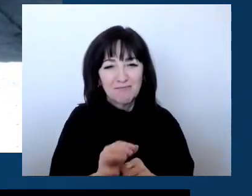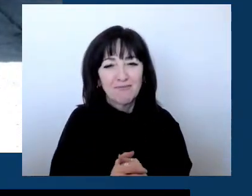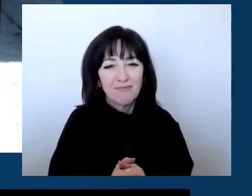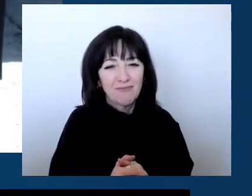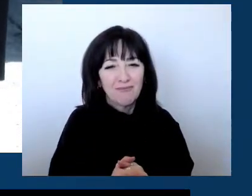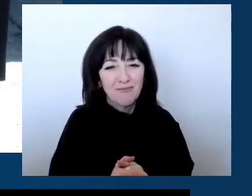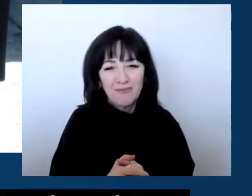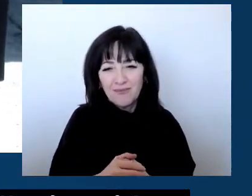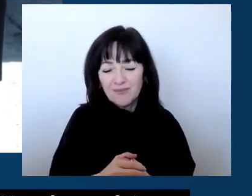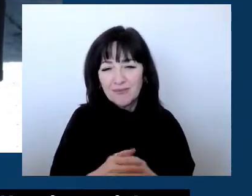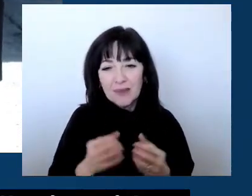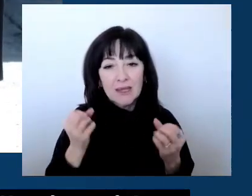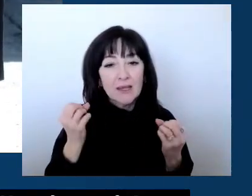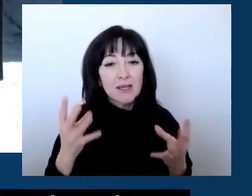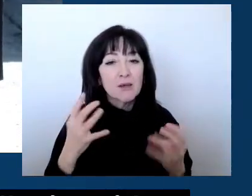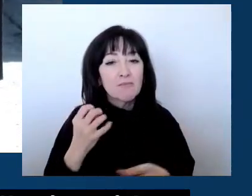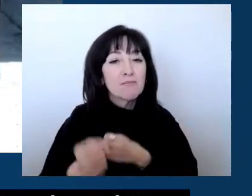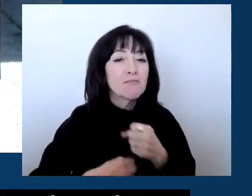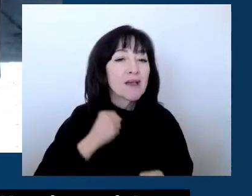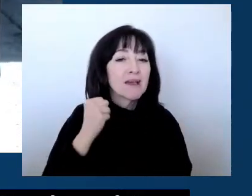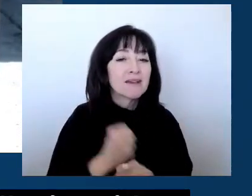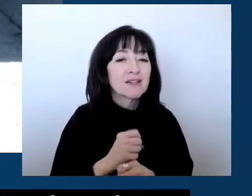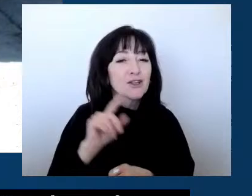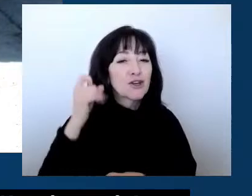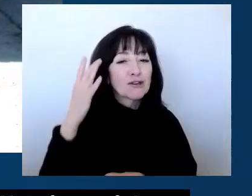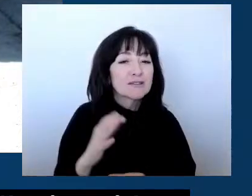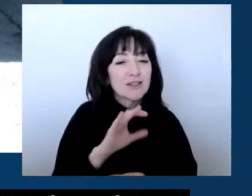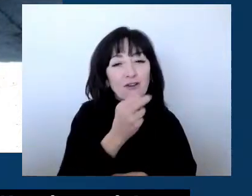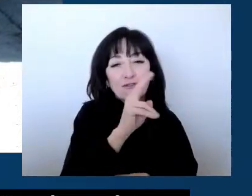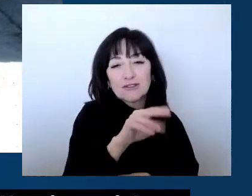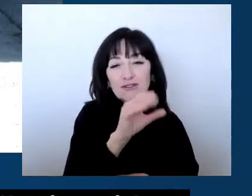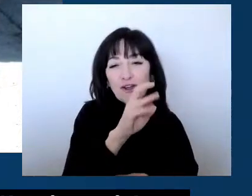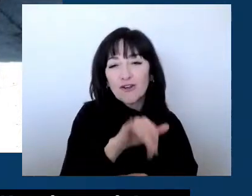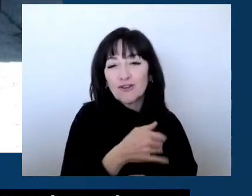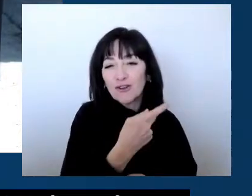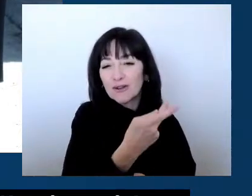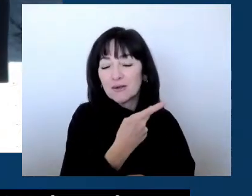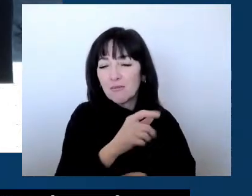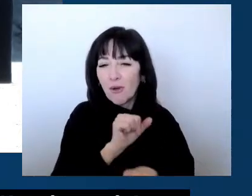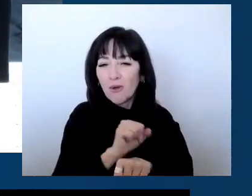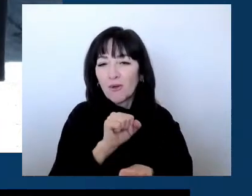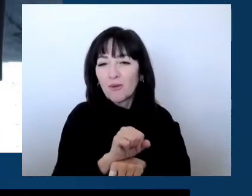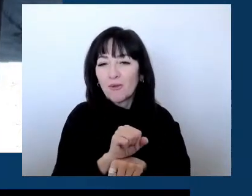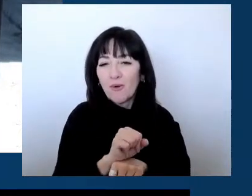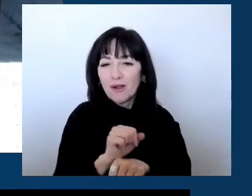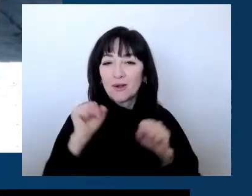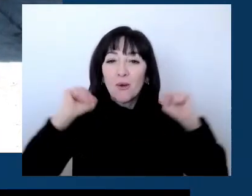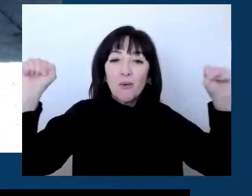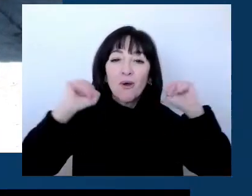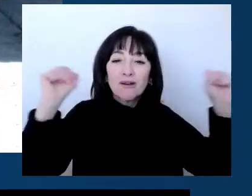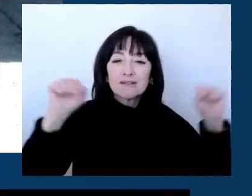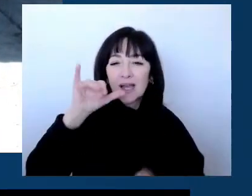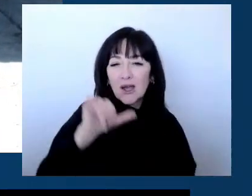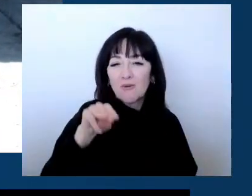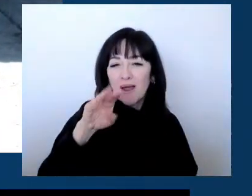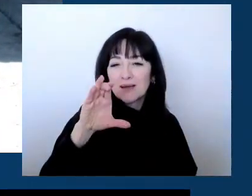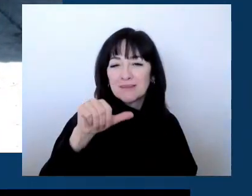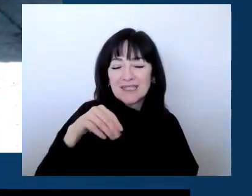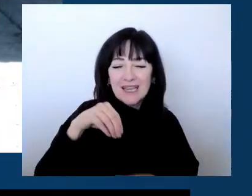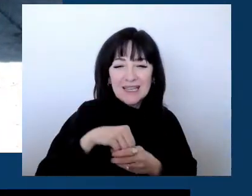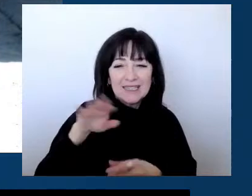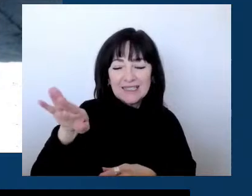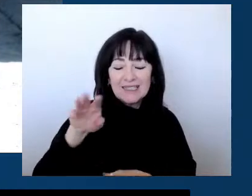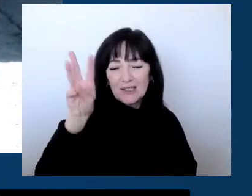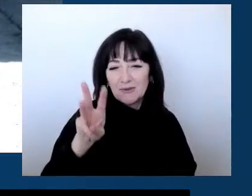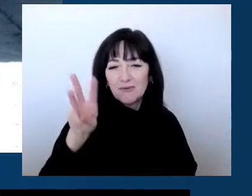For years, Governor John Carney and I have worked out at the Central YMCA in Wilmington, Delaware, in the morning for many years. Mike Castle,